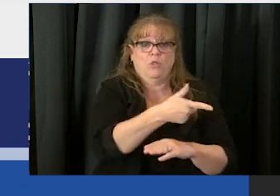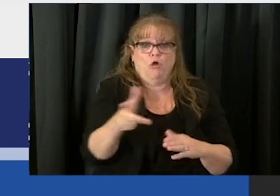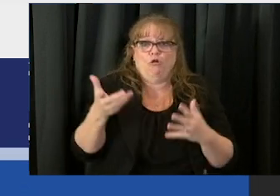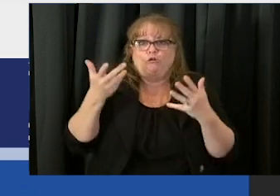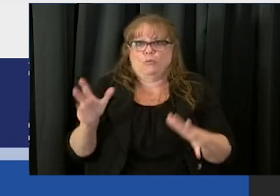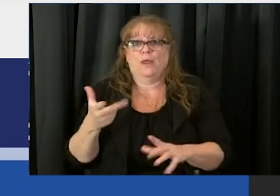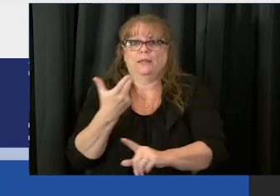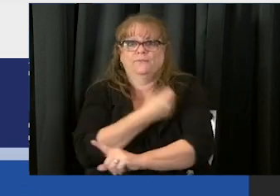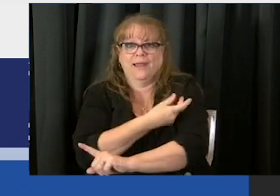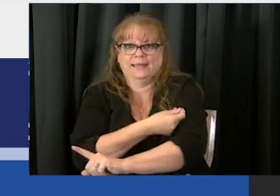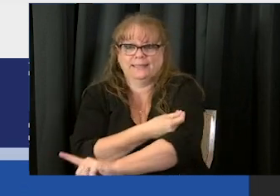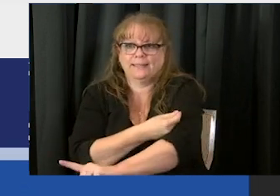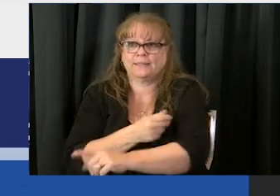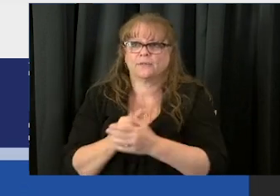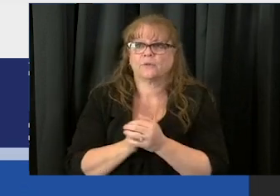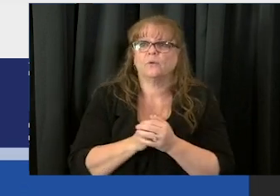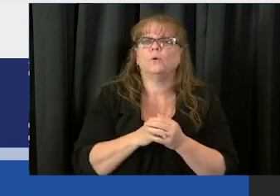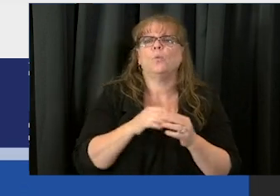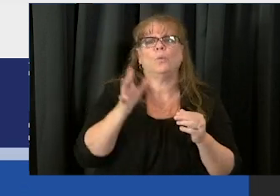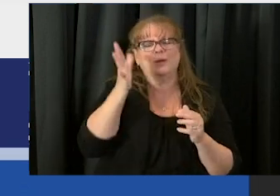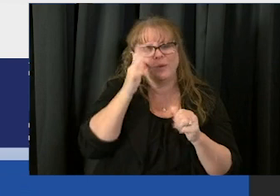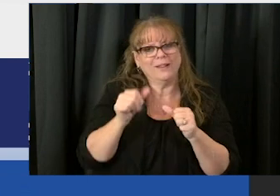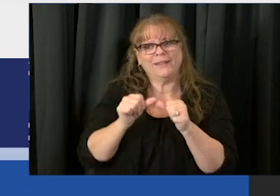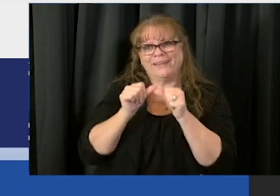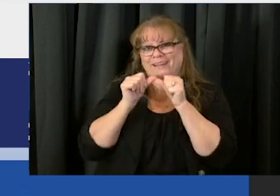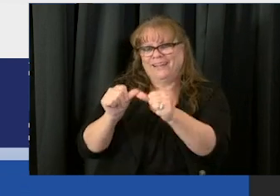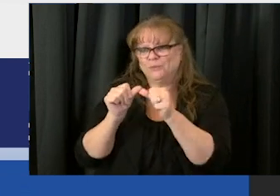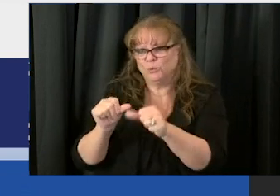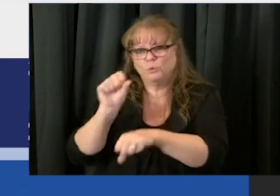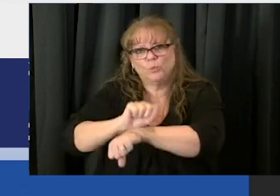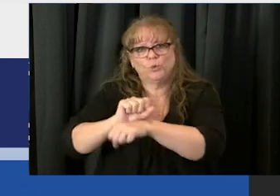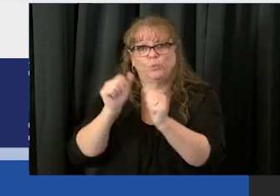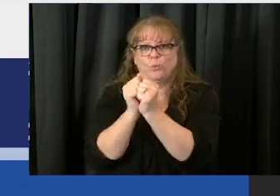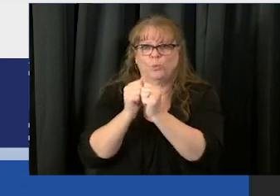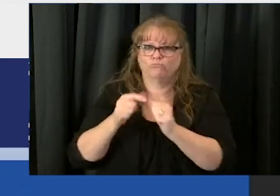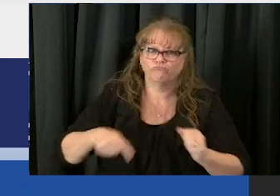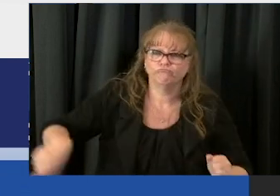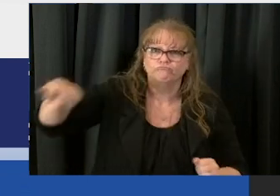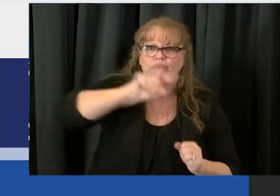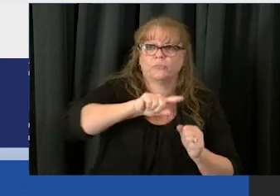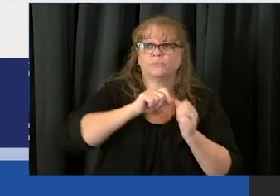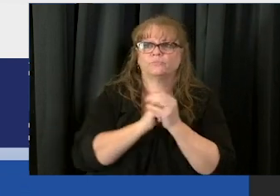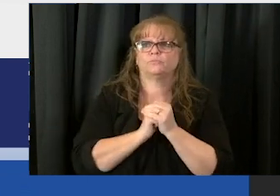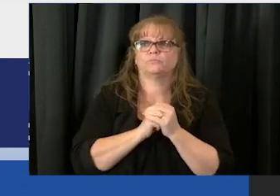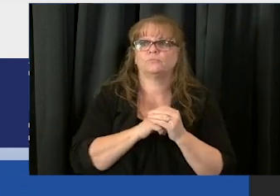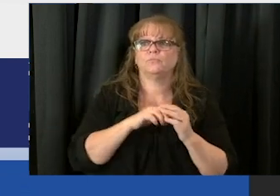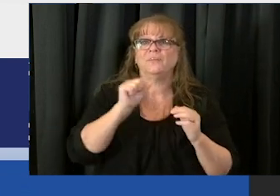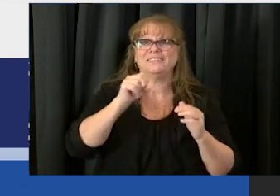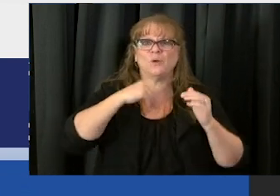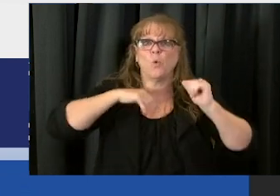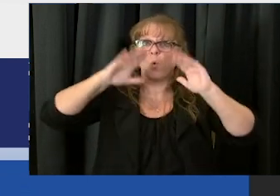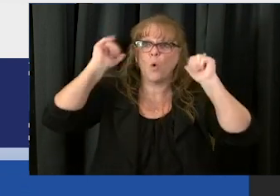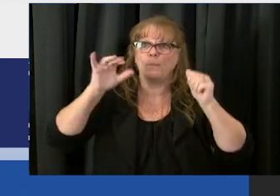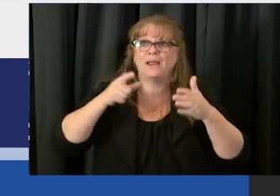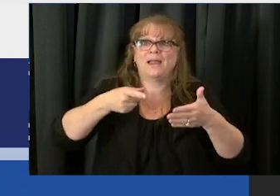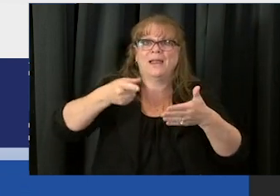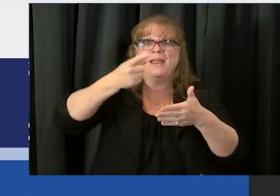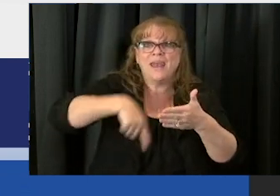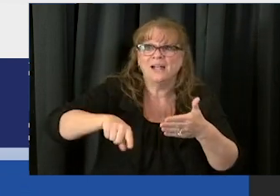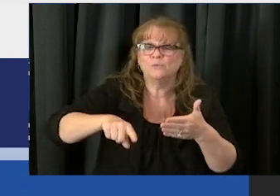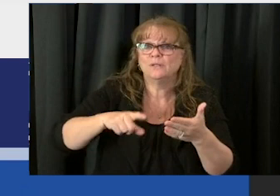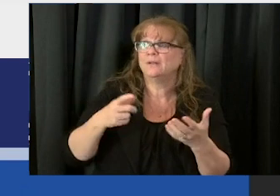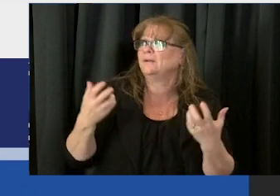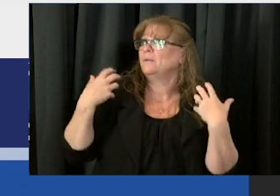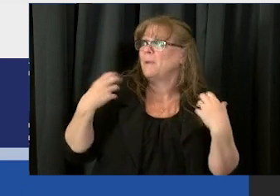week, local public health departments will have the infrastructure in place to begin their planning for their share of the vaccines. Some